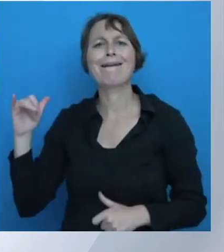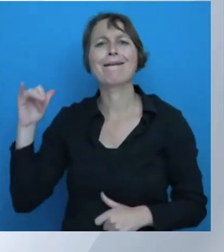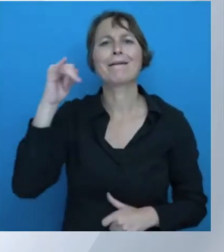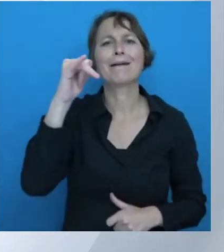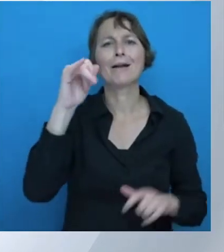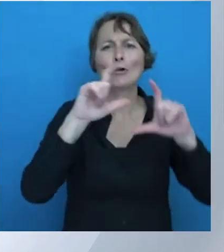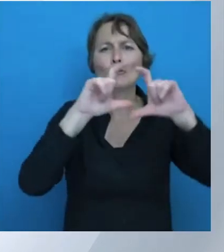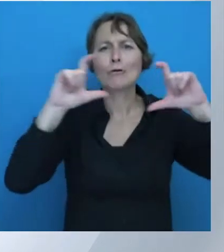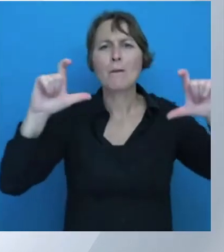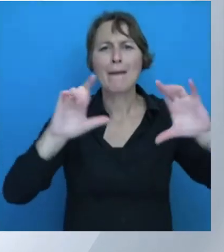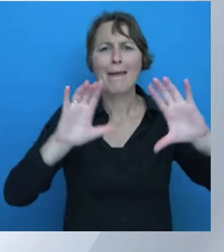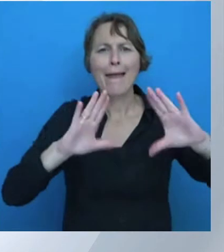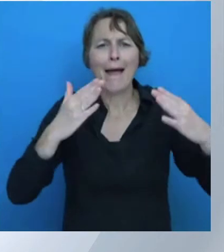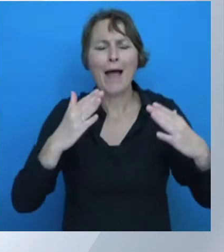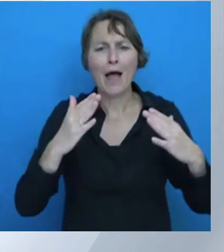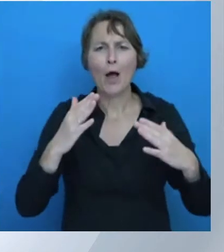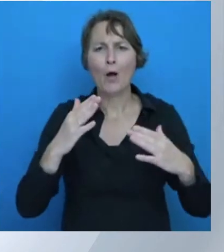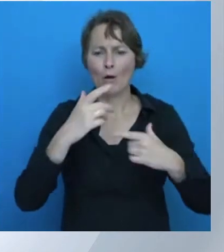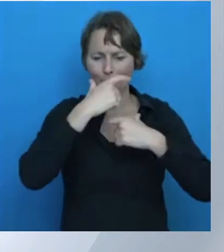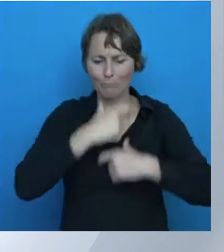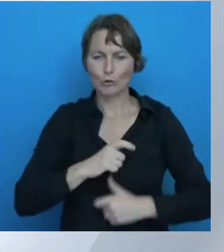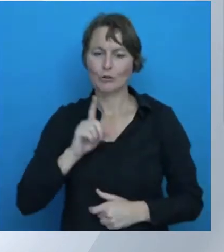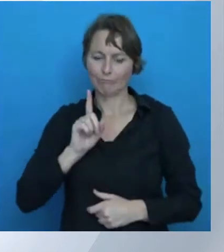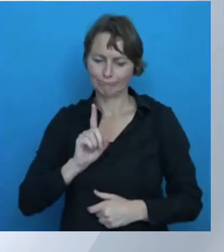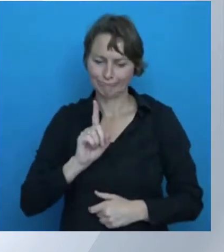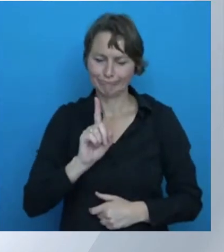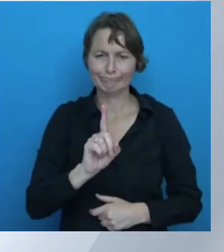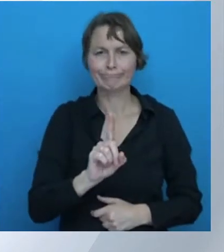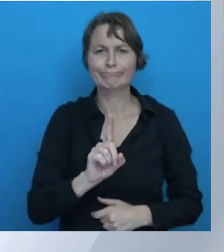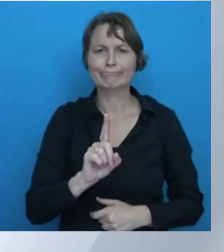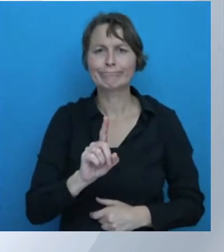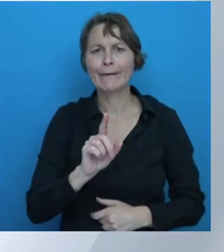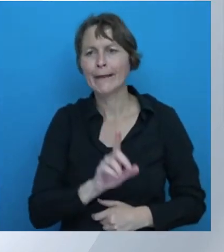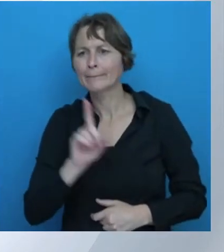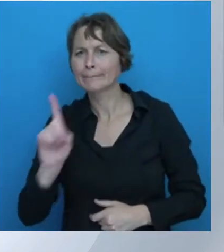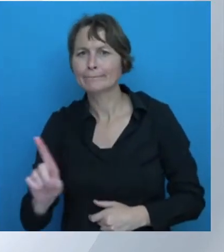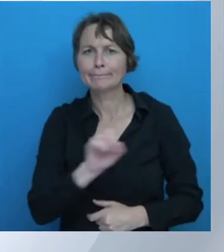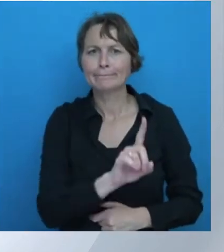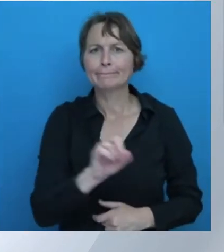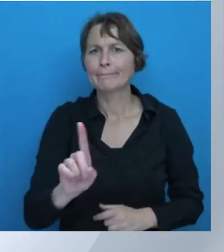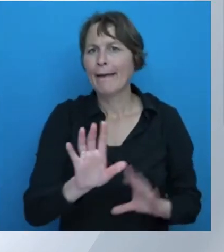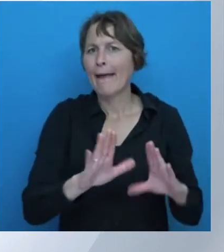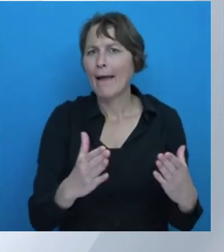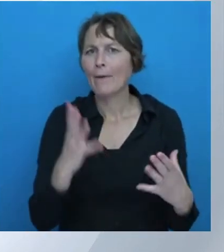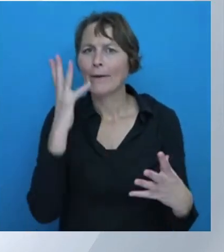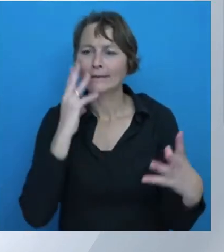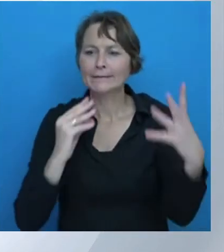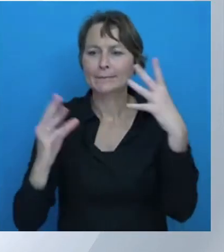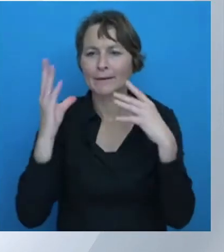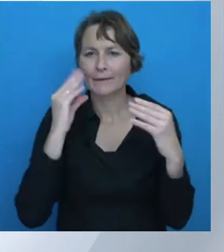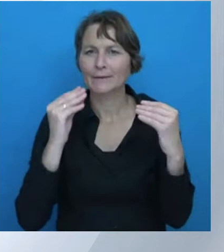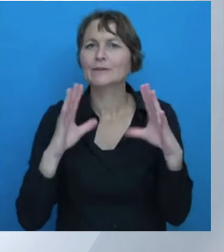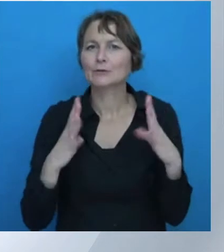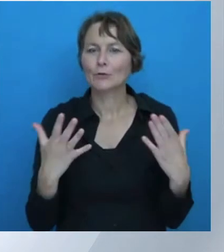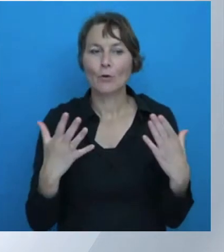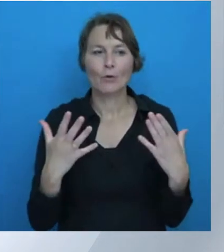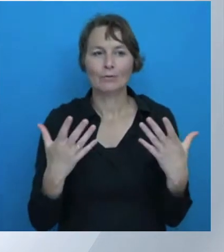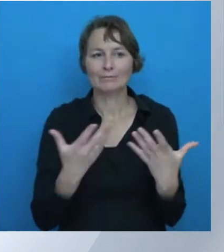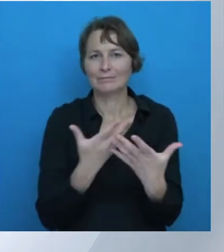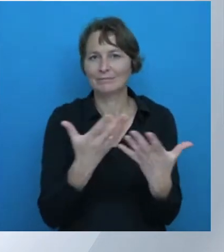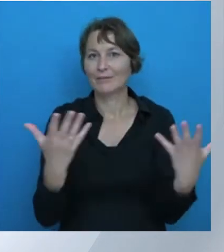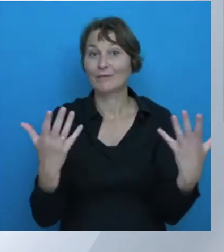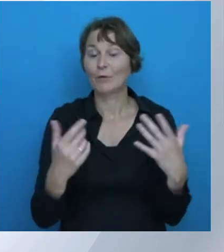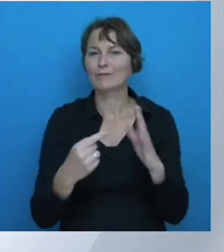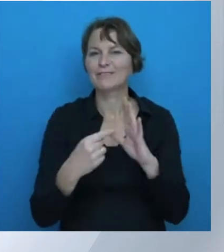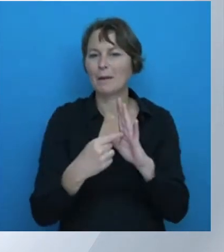checkout, ticketing, and experience. And then you superimpose our lack of mobility individuals, one arm, new parent, and arm injury,